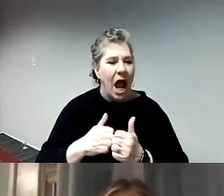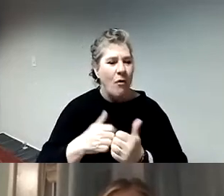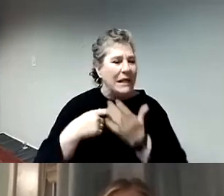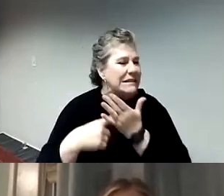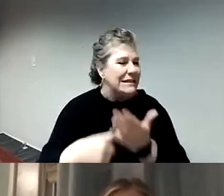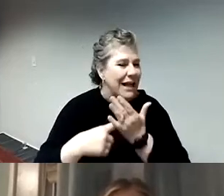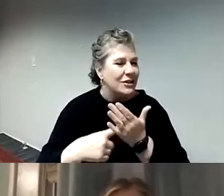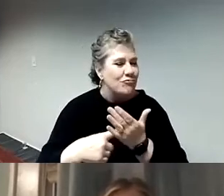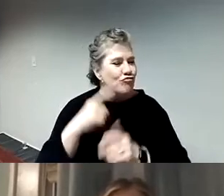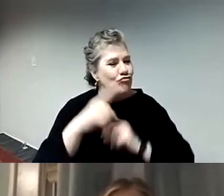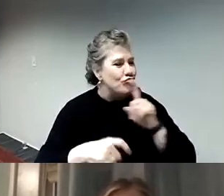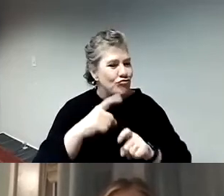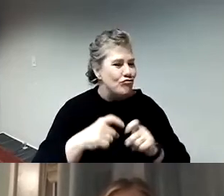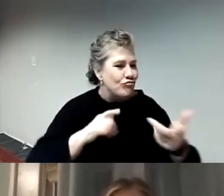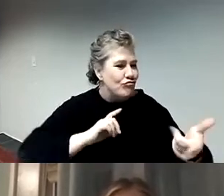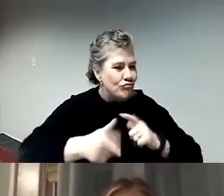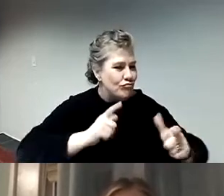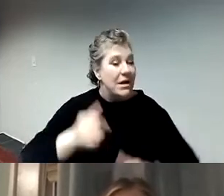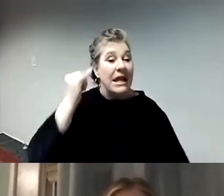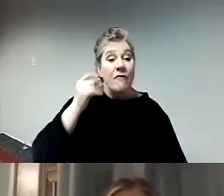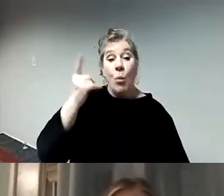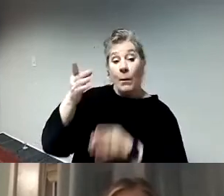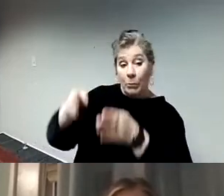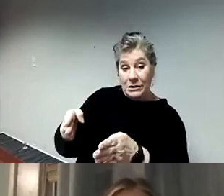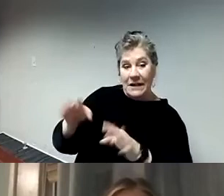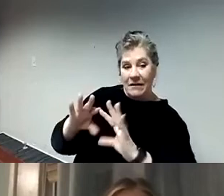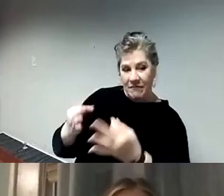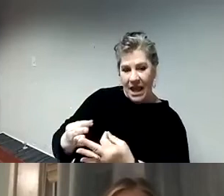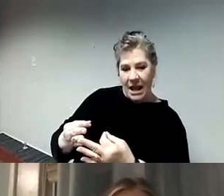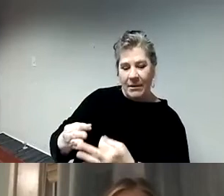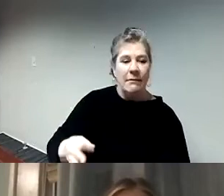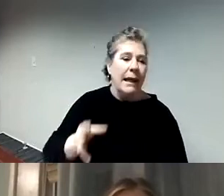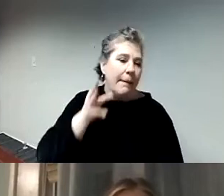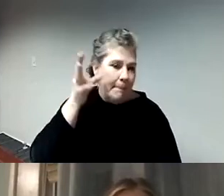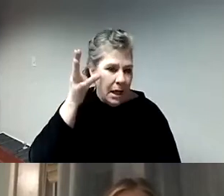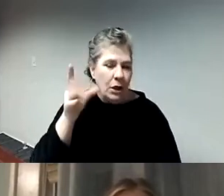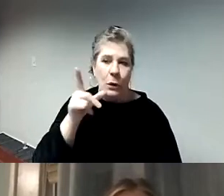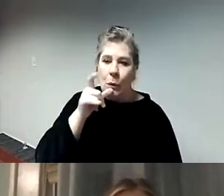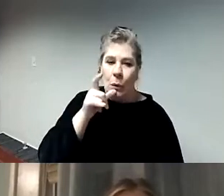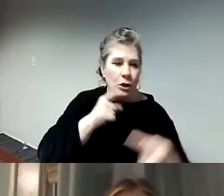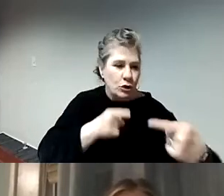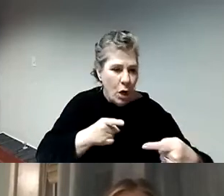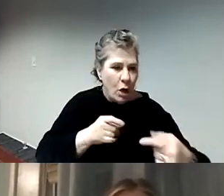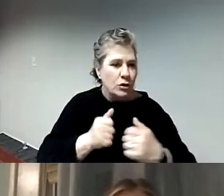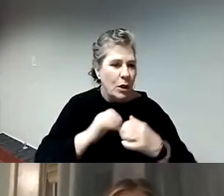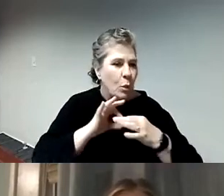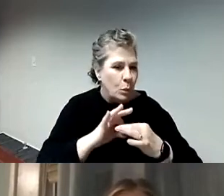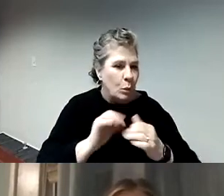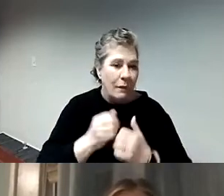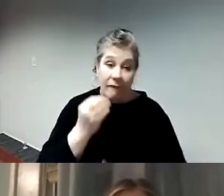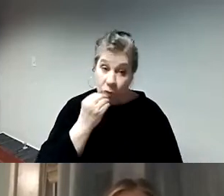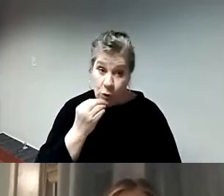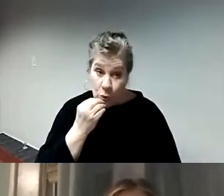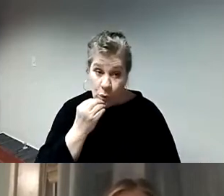discussed. And a lot of times if there is one person in the family, like a parent, that might struggle in their relationship with food, it can be a